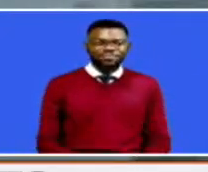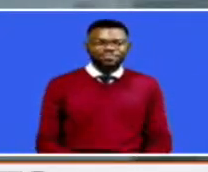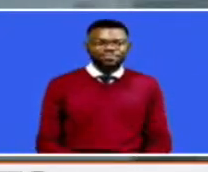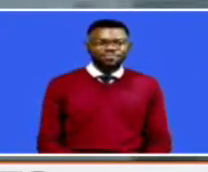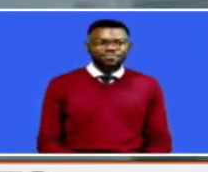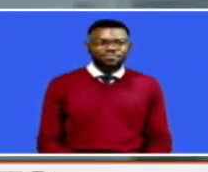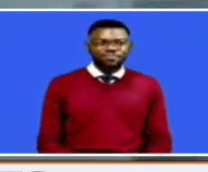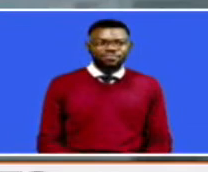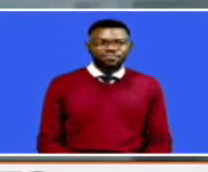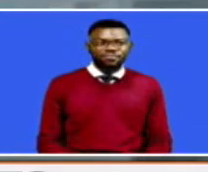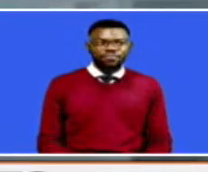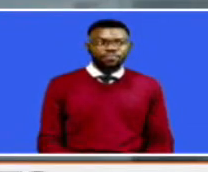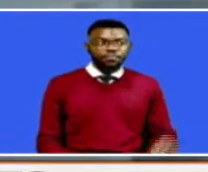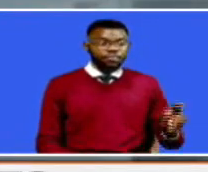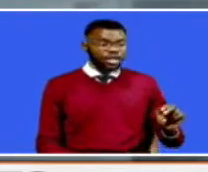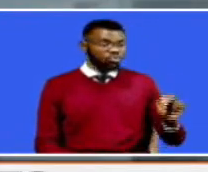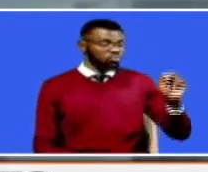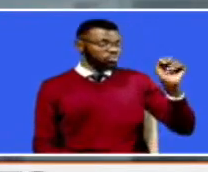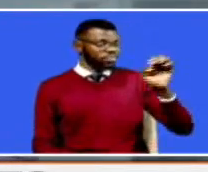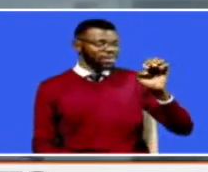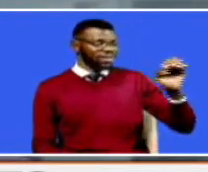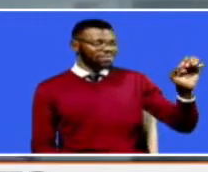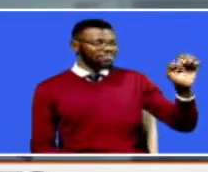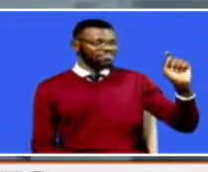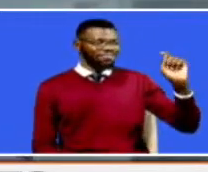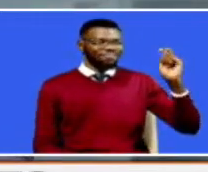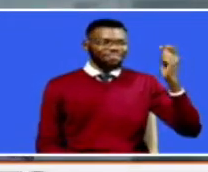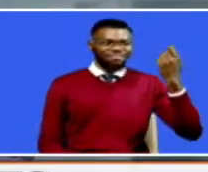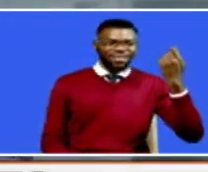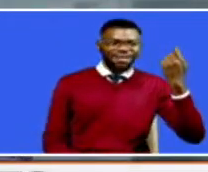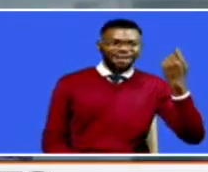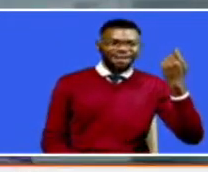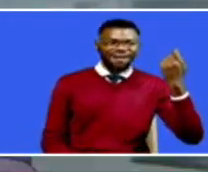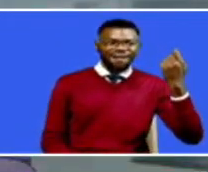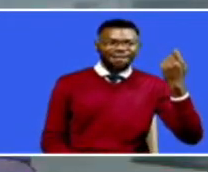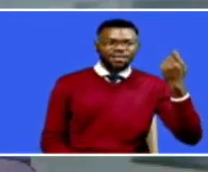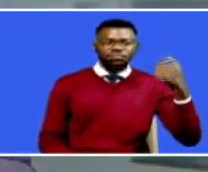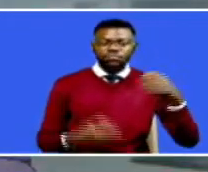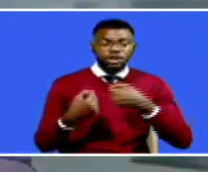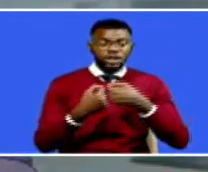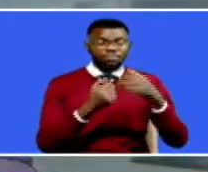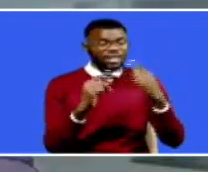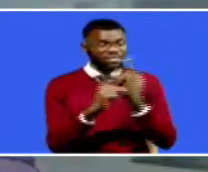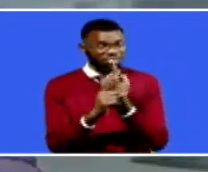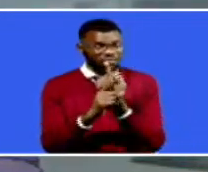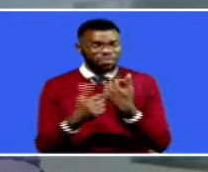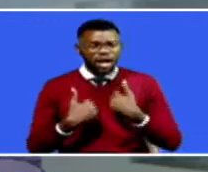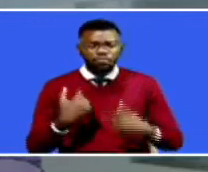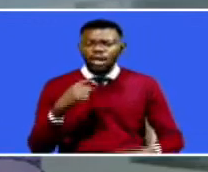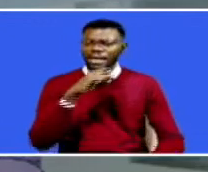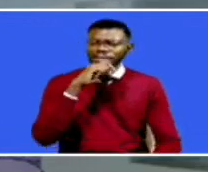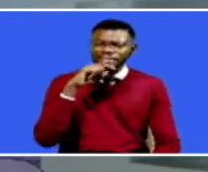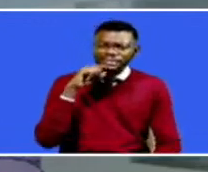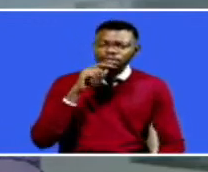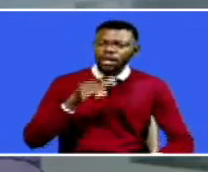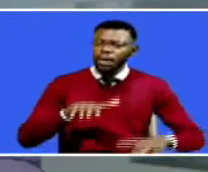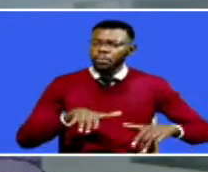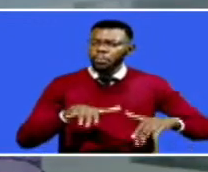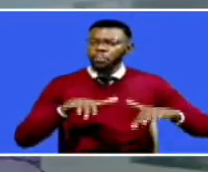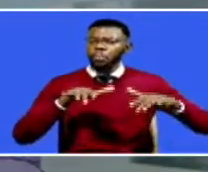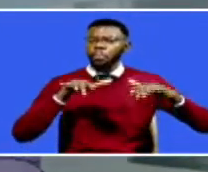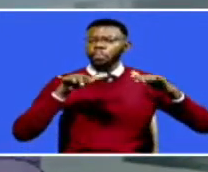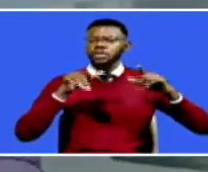So now the northern part of Kenya is faced with an array of challenges, from drought, floods,